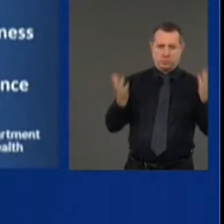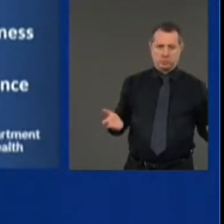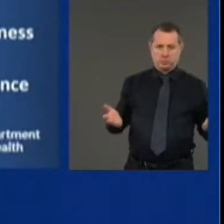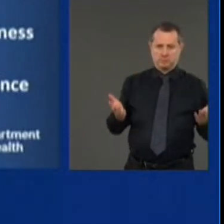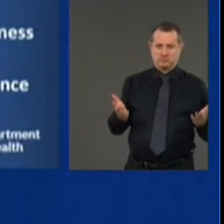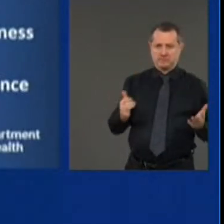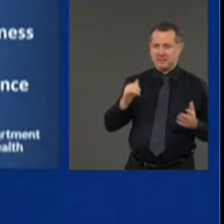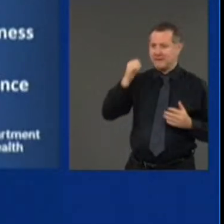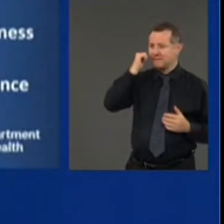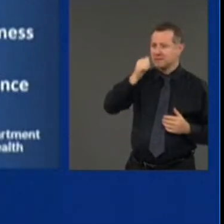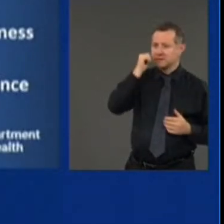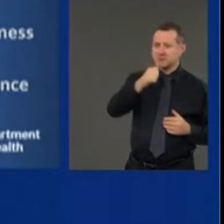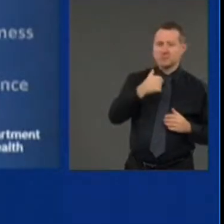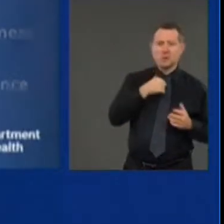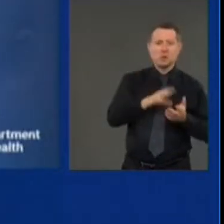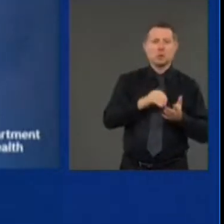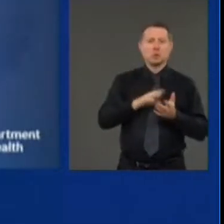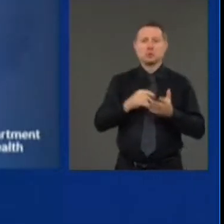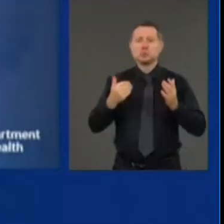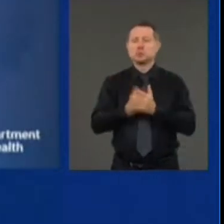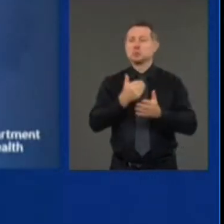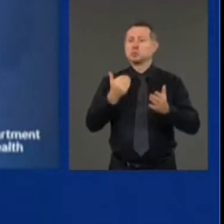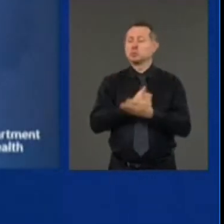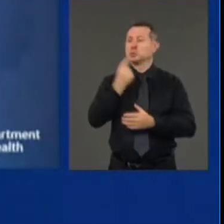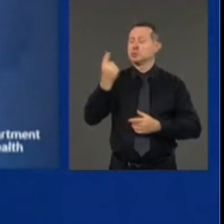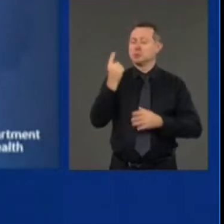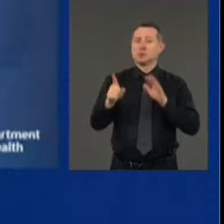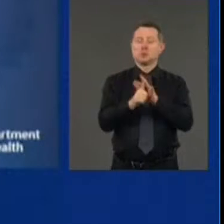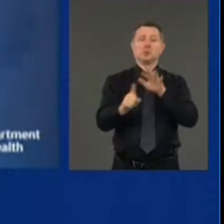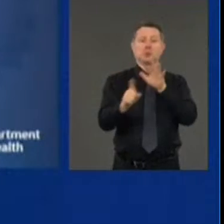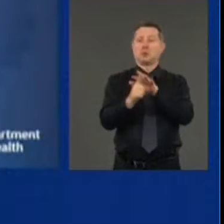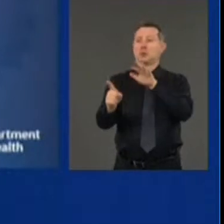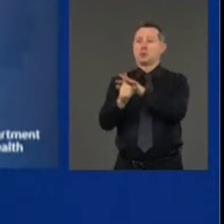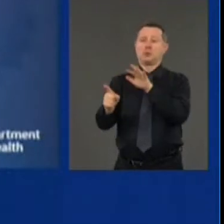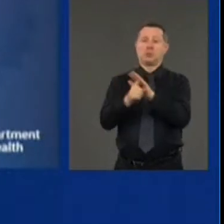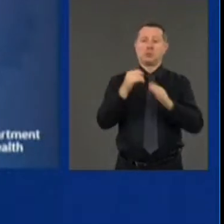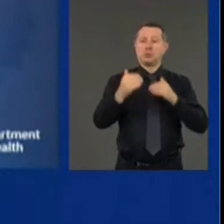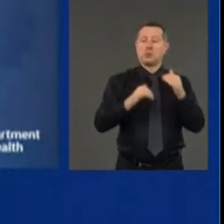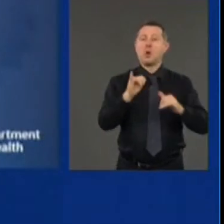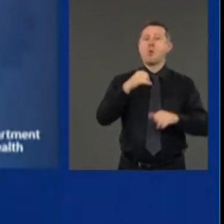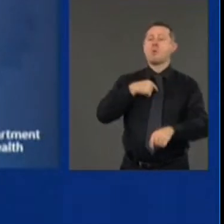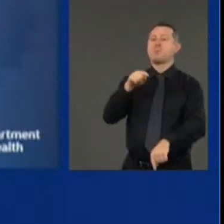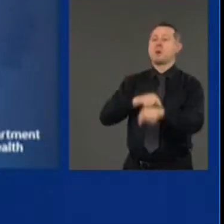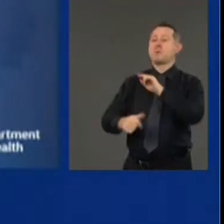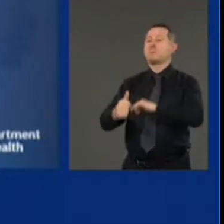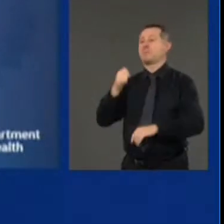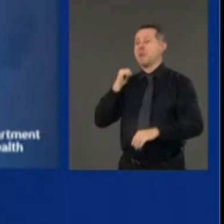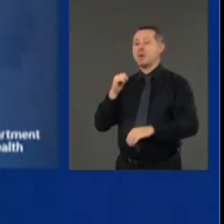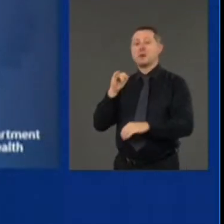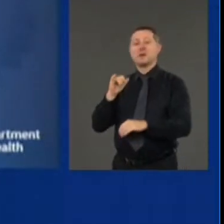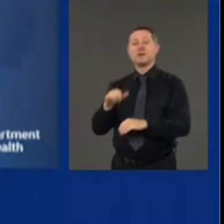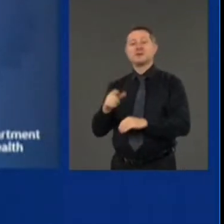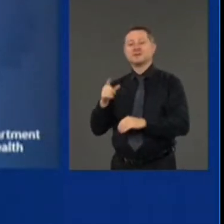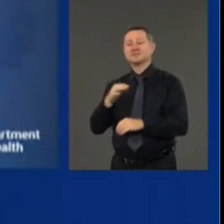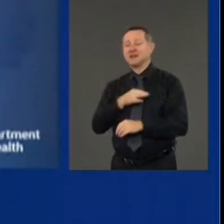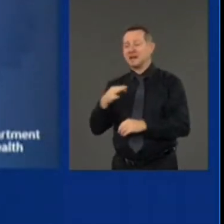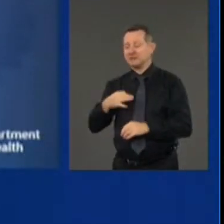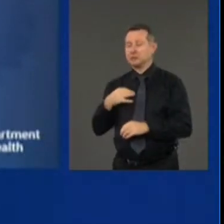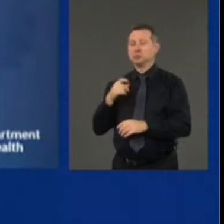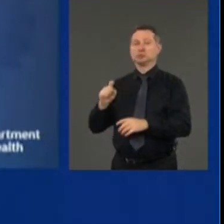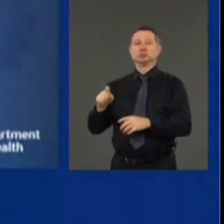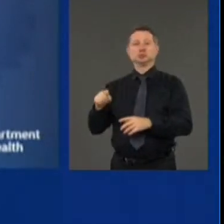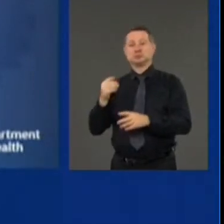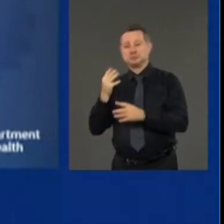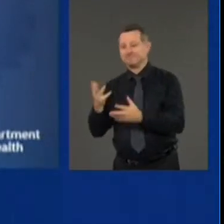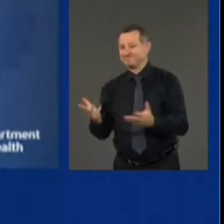day. Now, let's just return to the nursing home staff. They were hit hard by COVID-19. So why do I